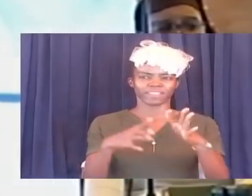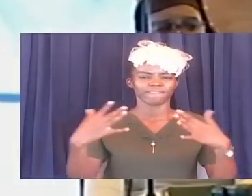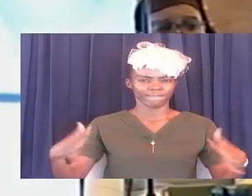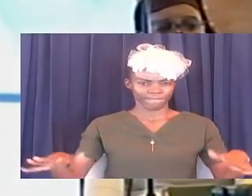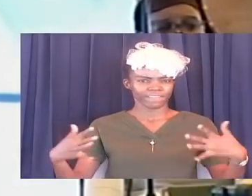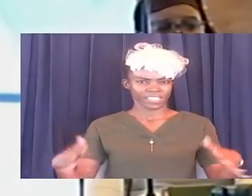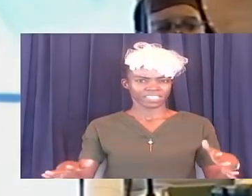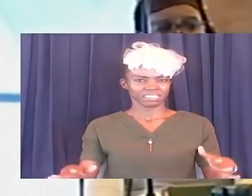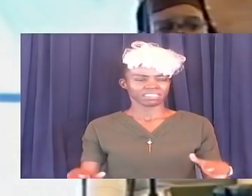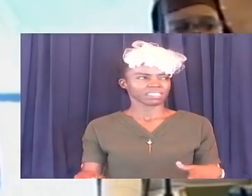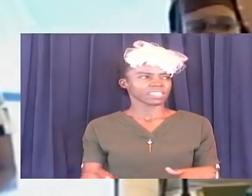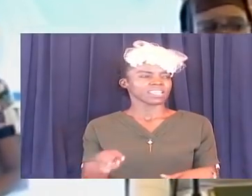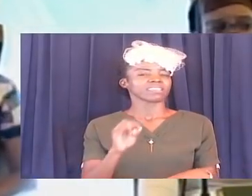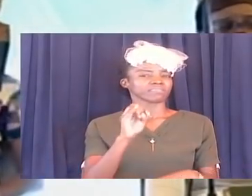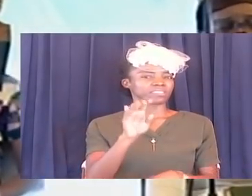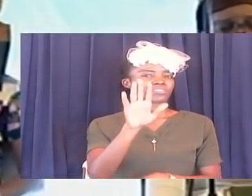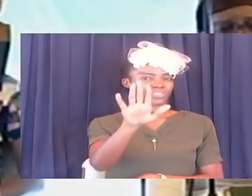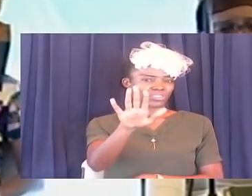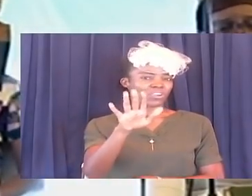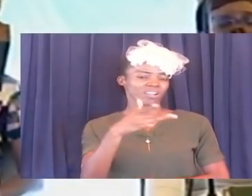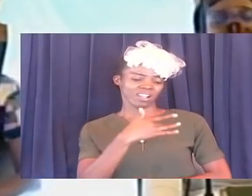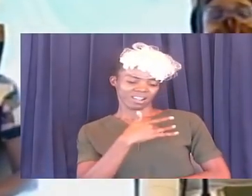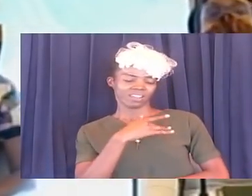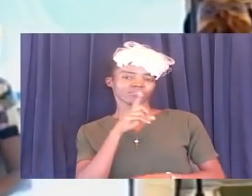is your heart right with God?